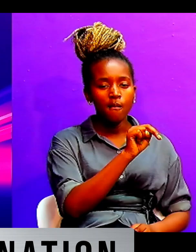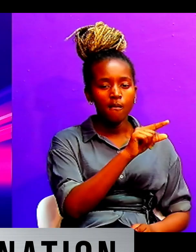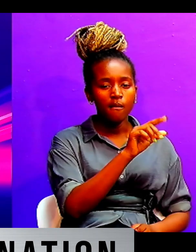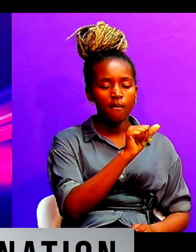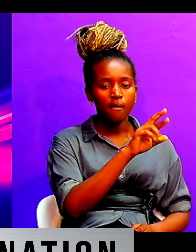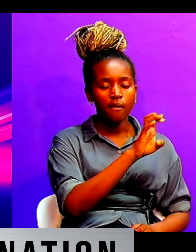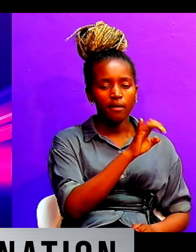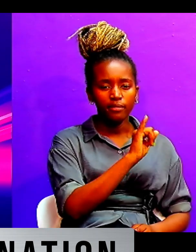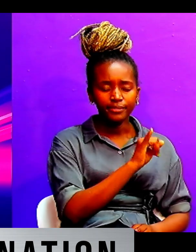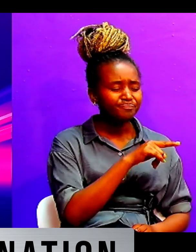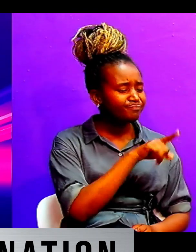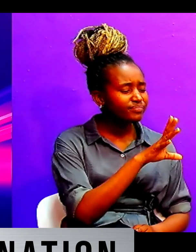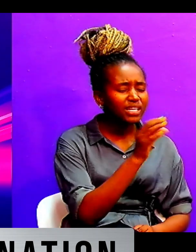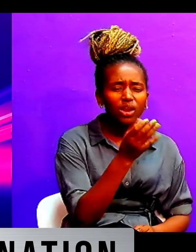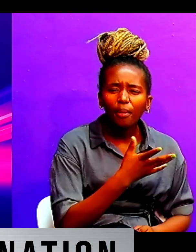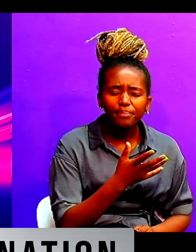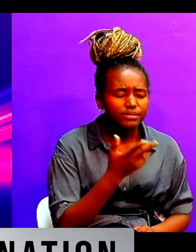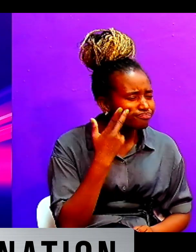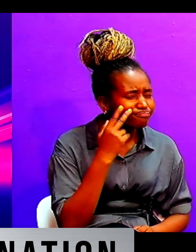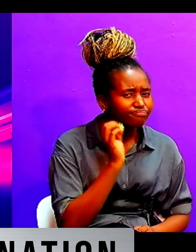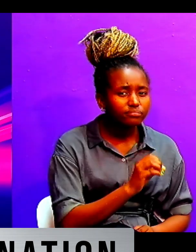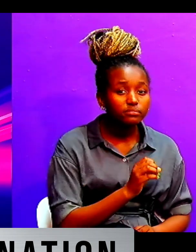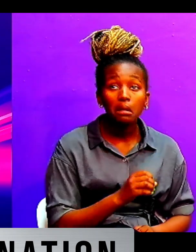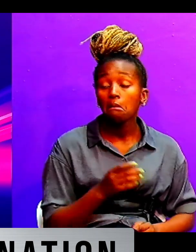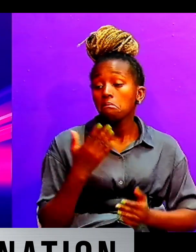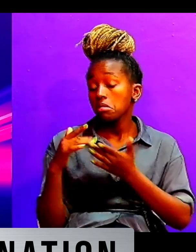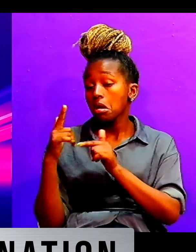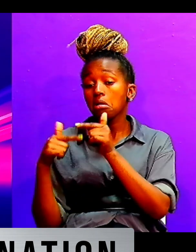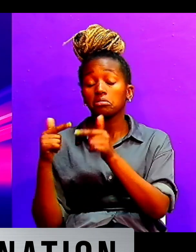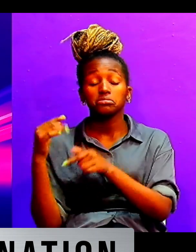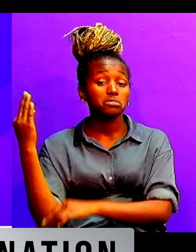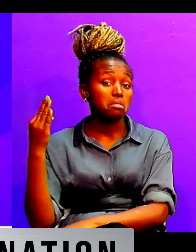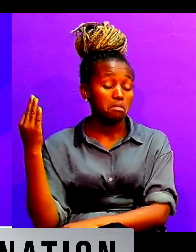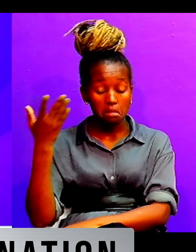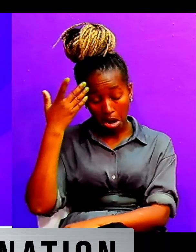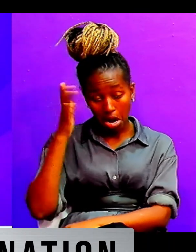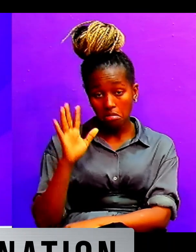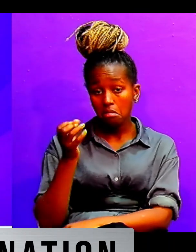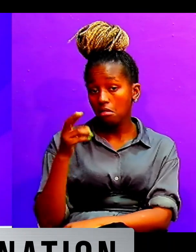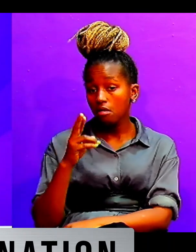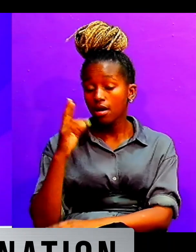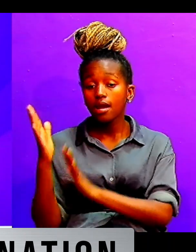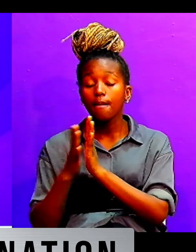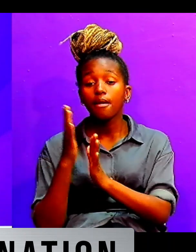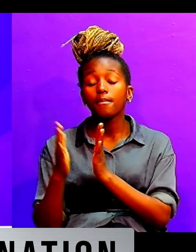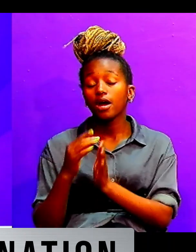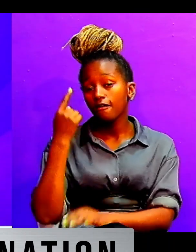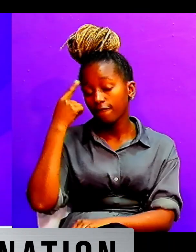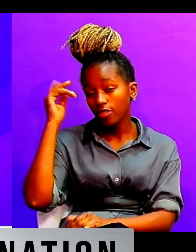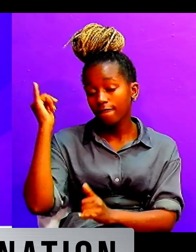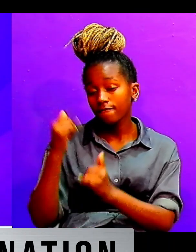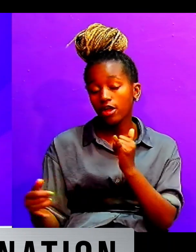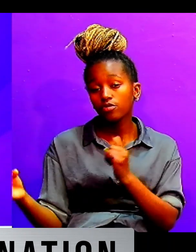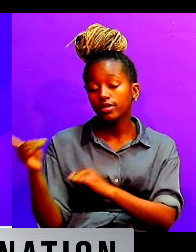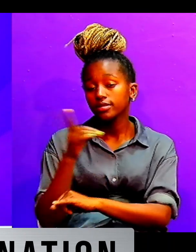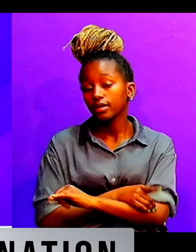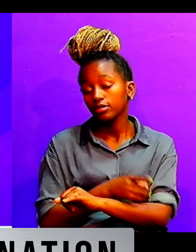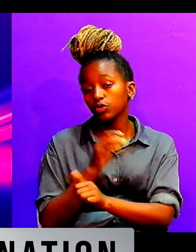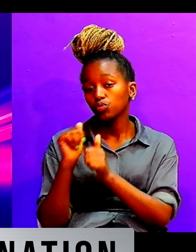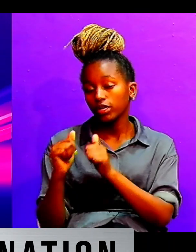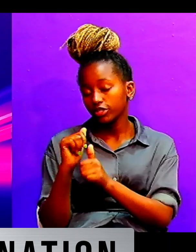don't know. I guess he's preaching the gospel and maybe preparing for the final coming.